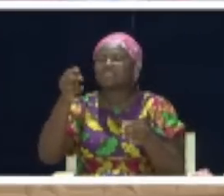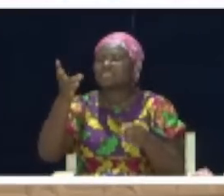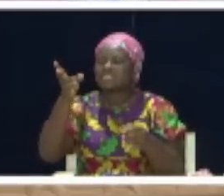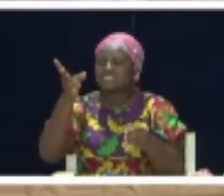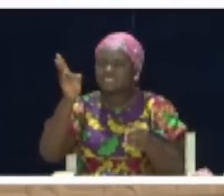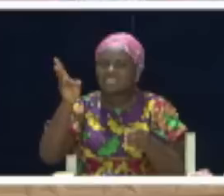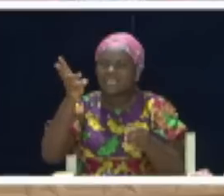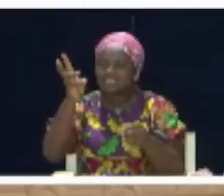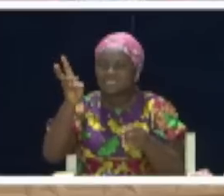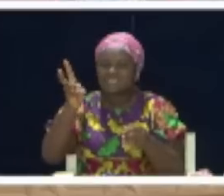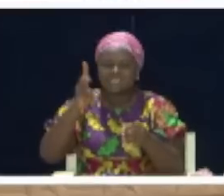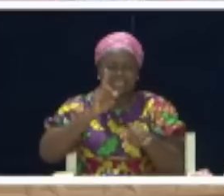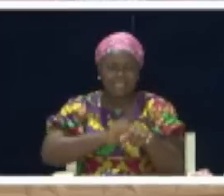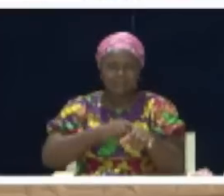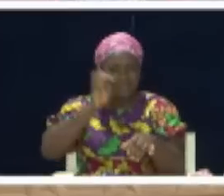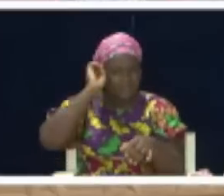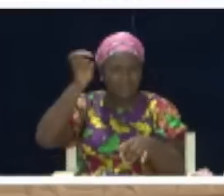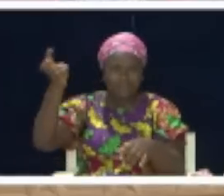But